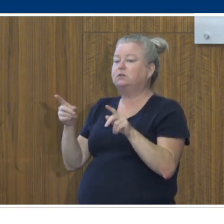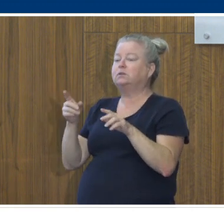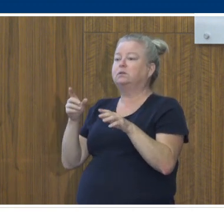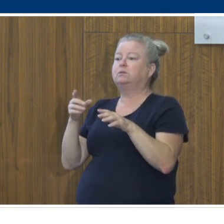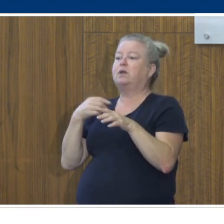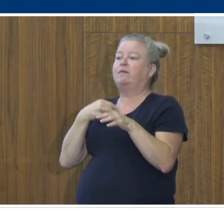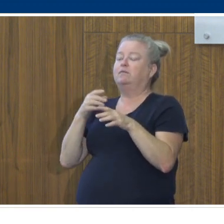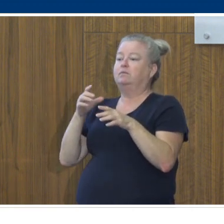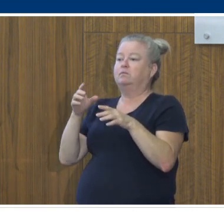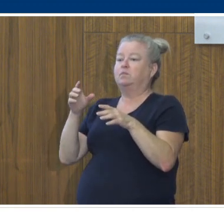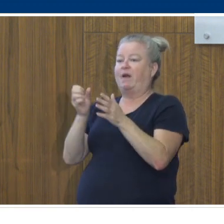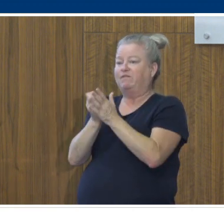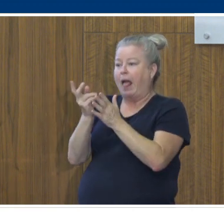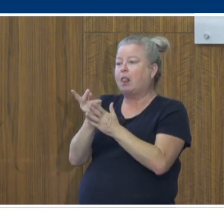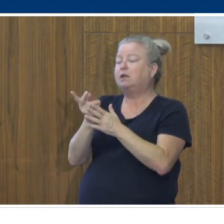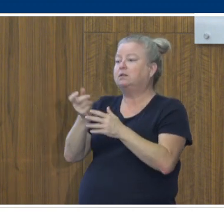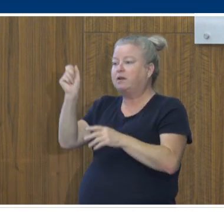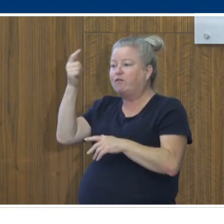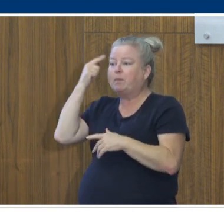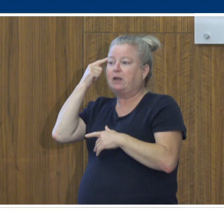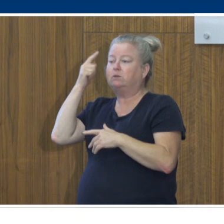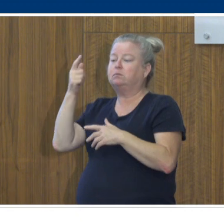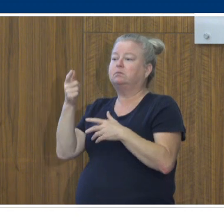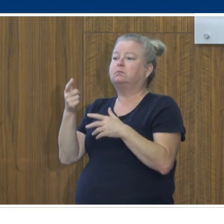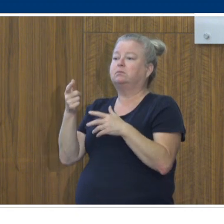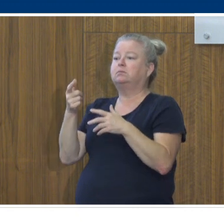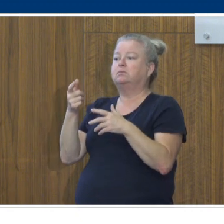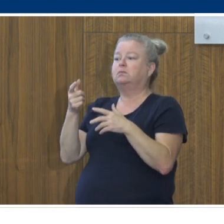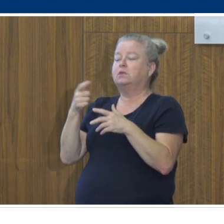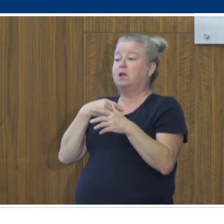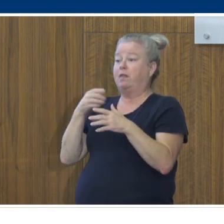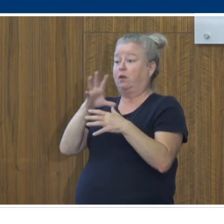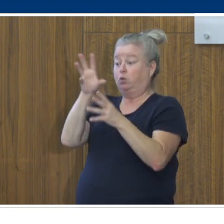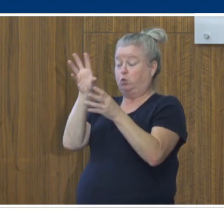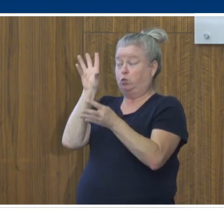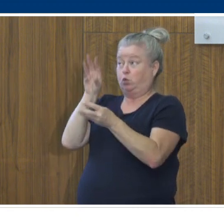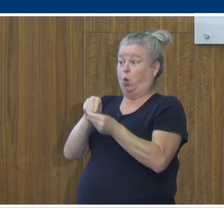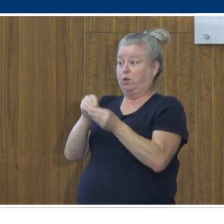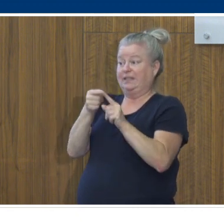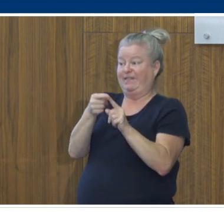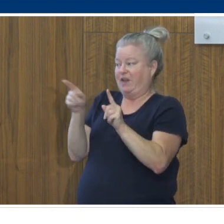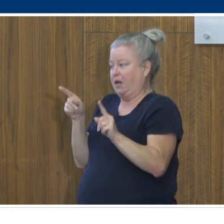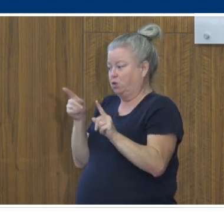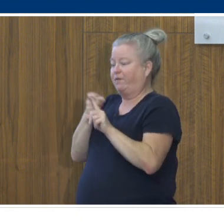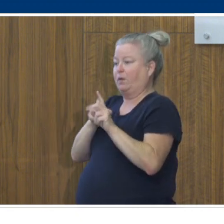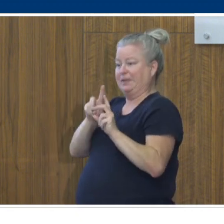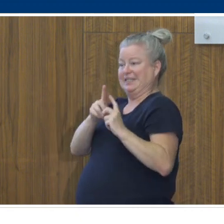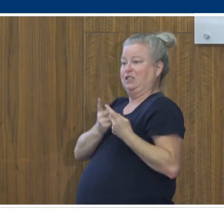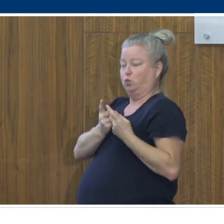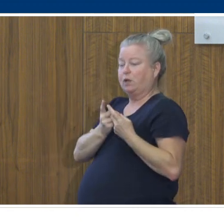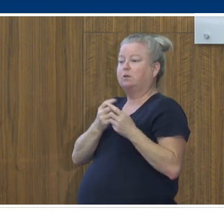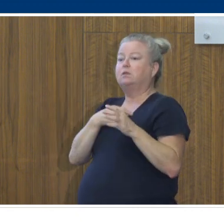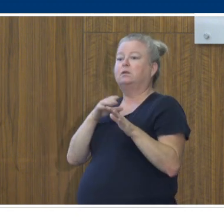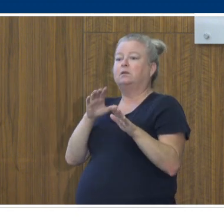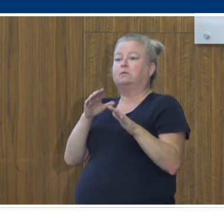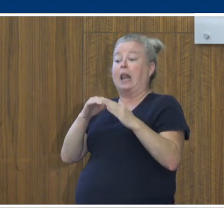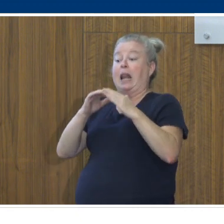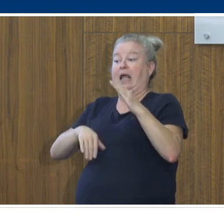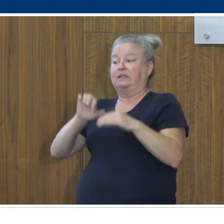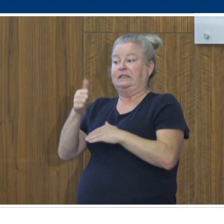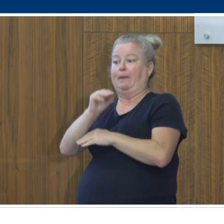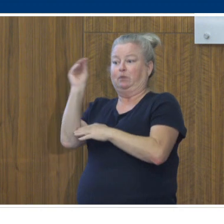interest. So in the total deviation between districts, a total deviation of districts of less than 10%